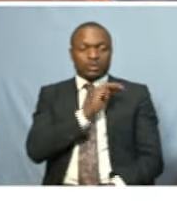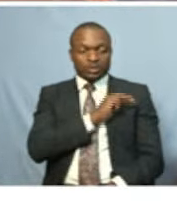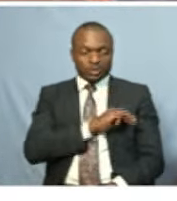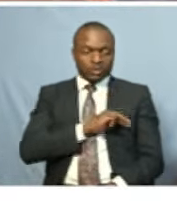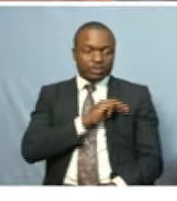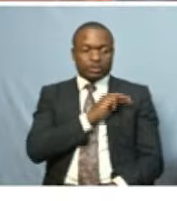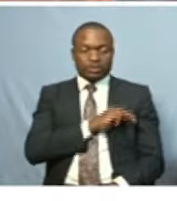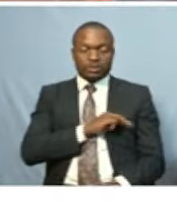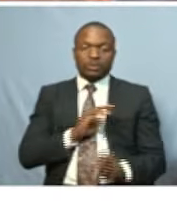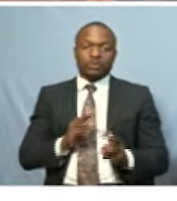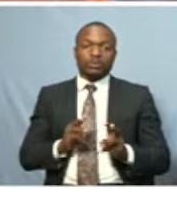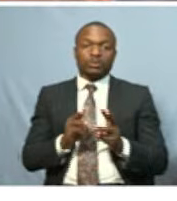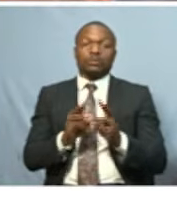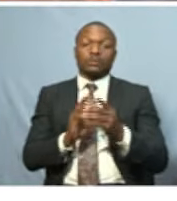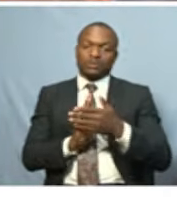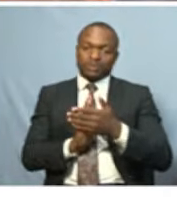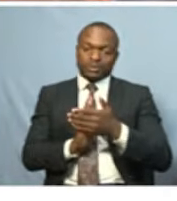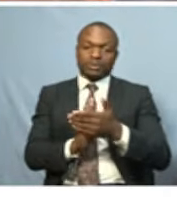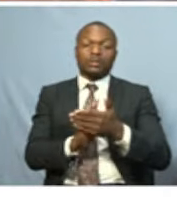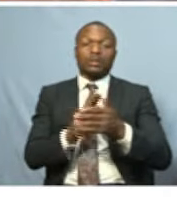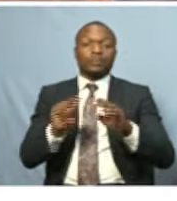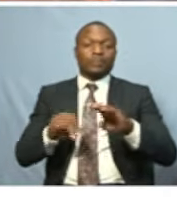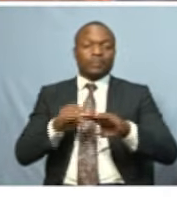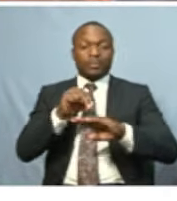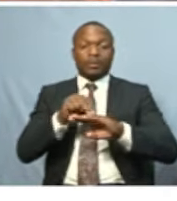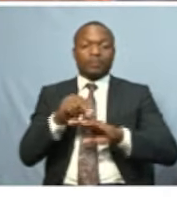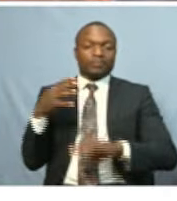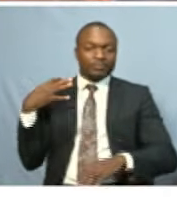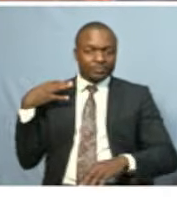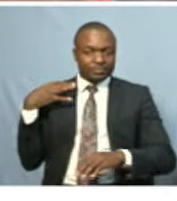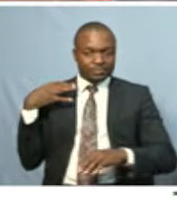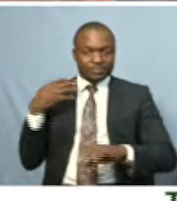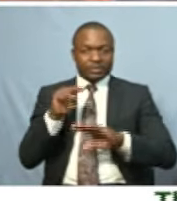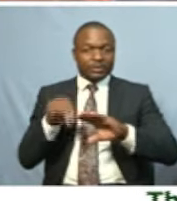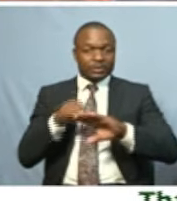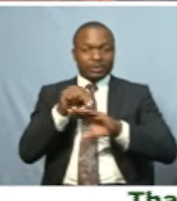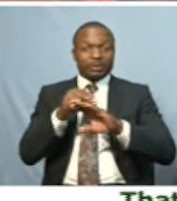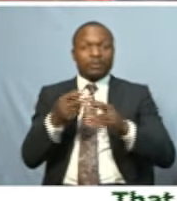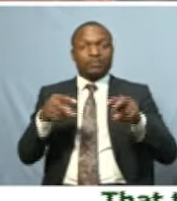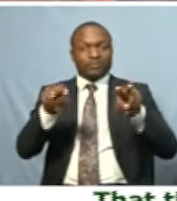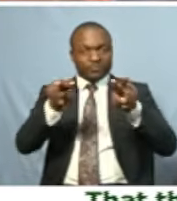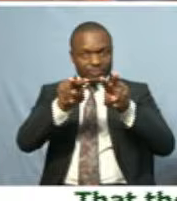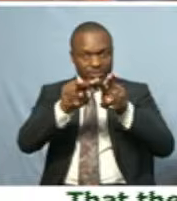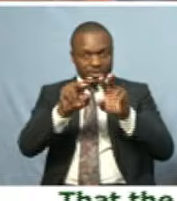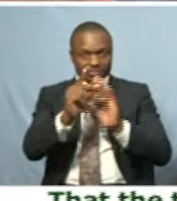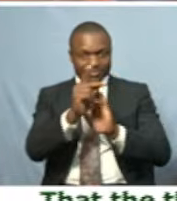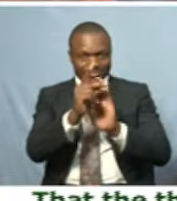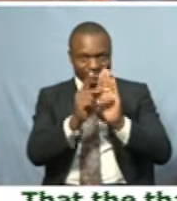that guides our nation. It reminded us of our national values and principles,